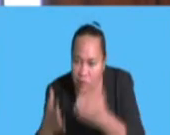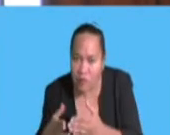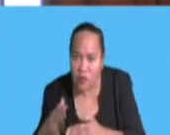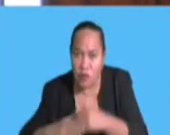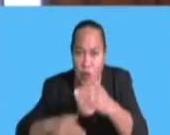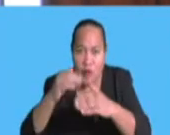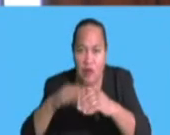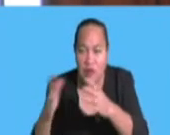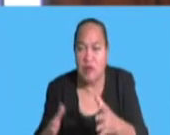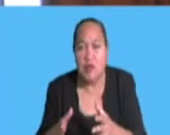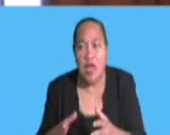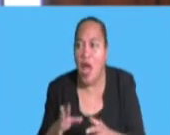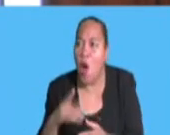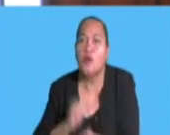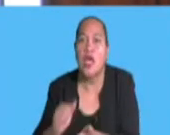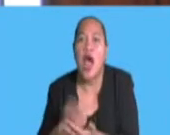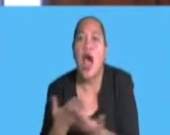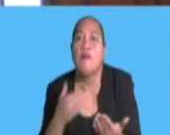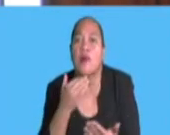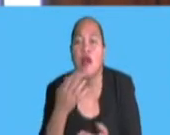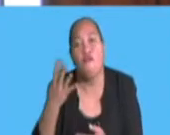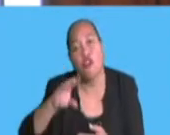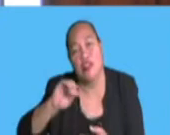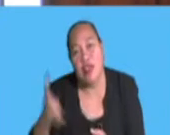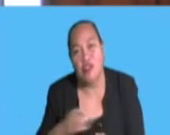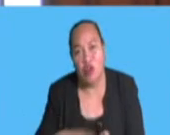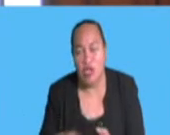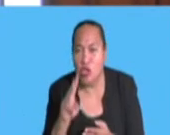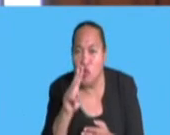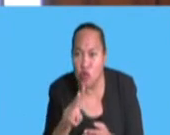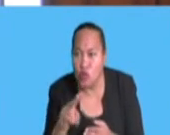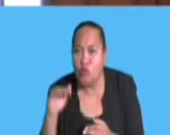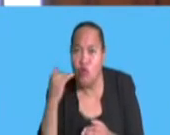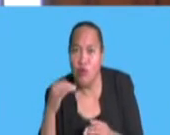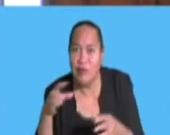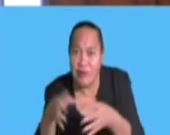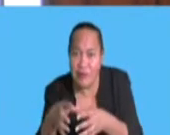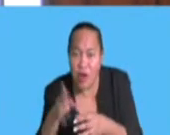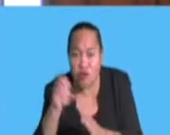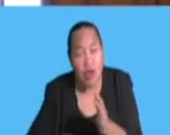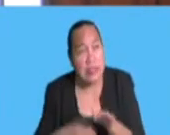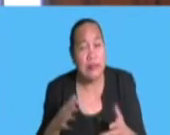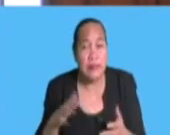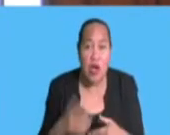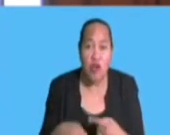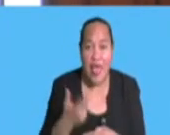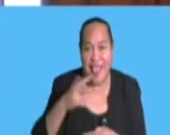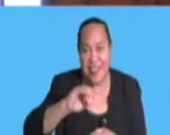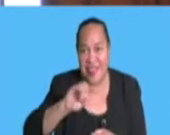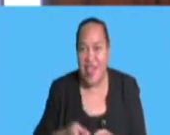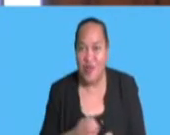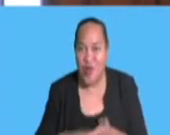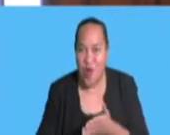approximately $40,000. Now, a small two-bedroom home built to code today costs approximately